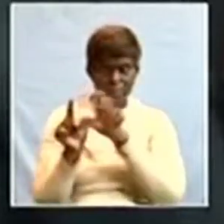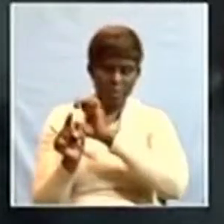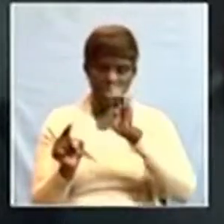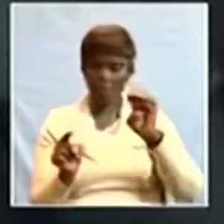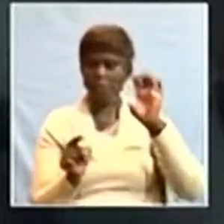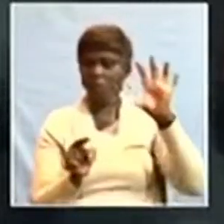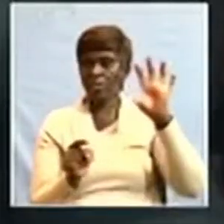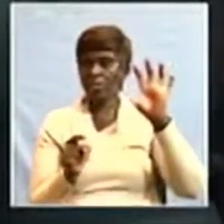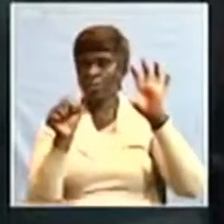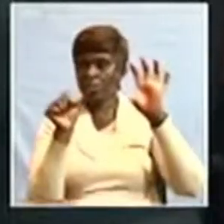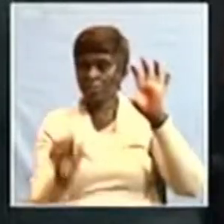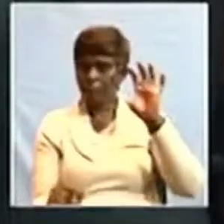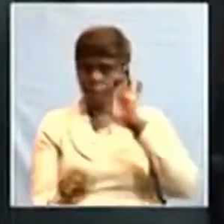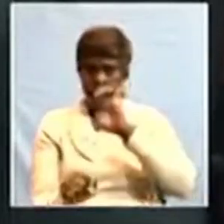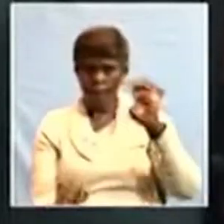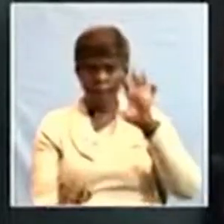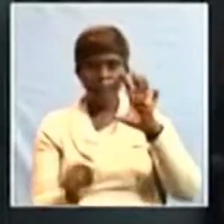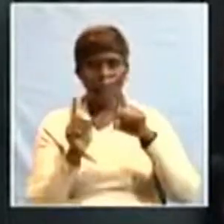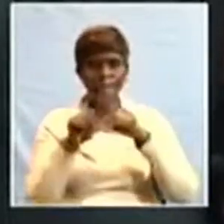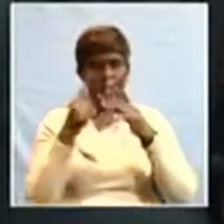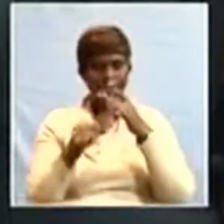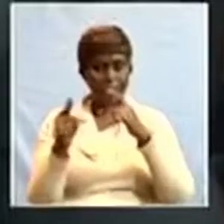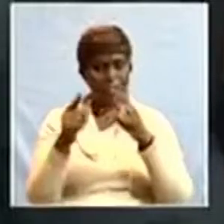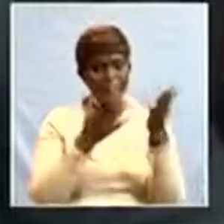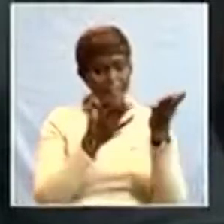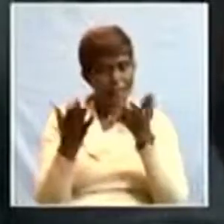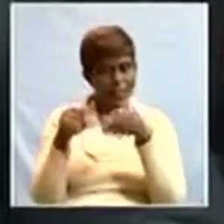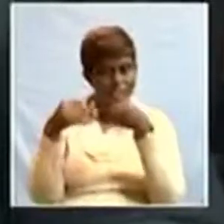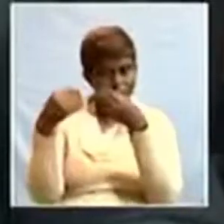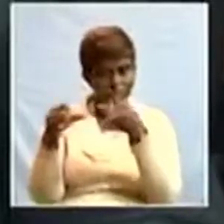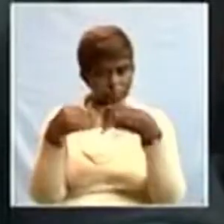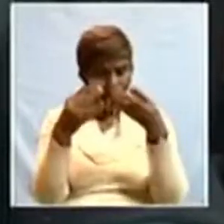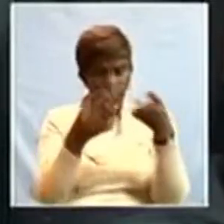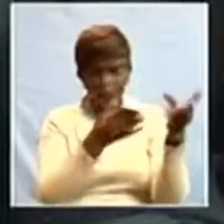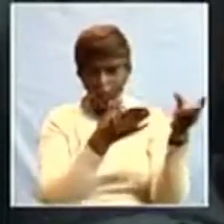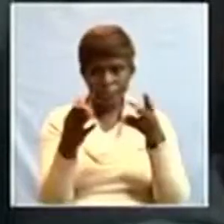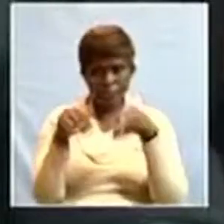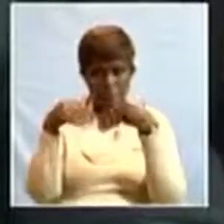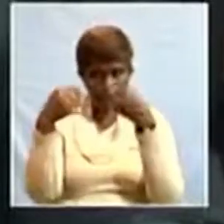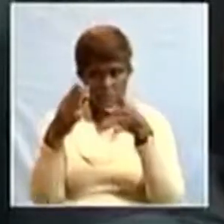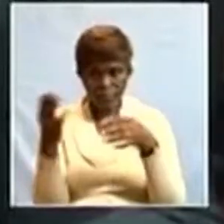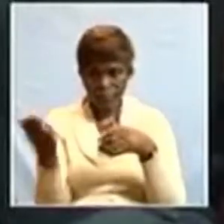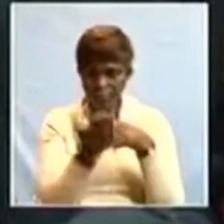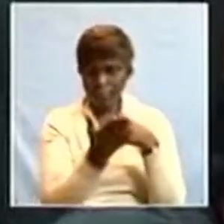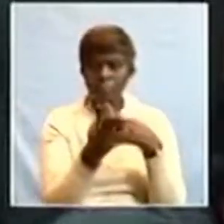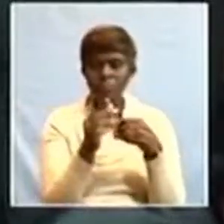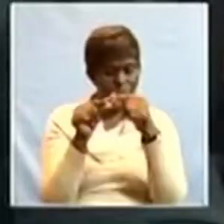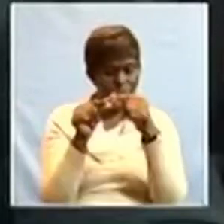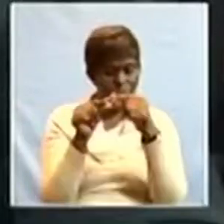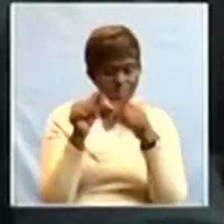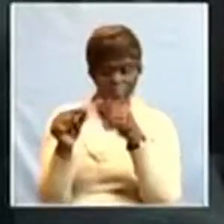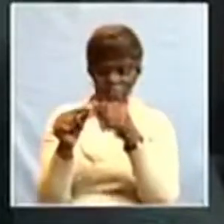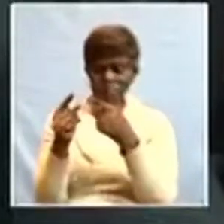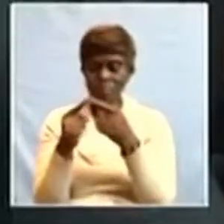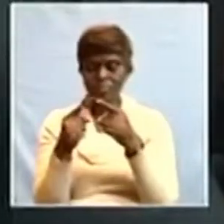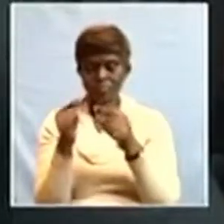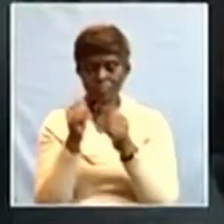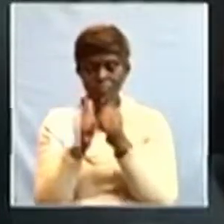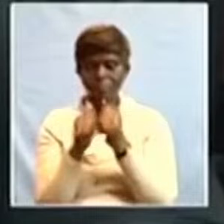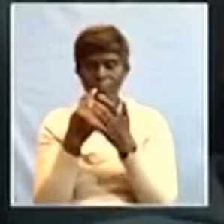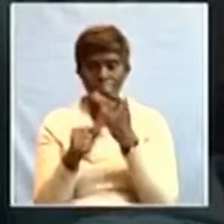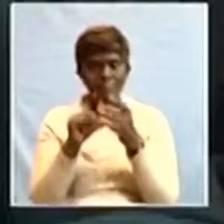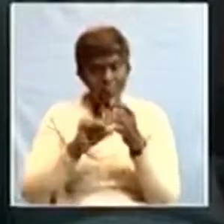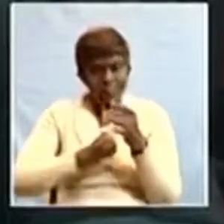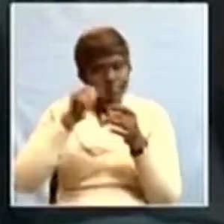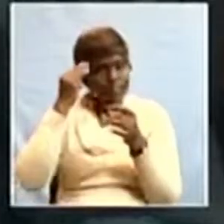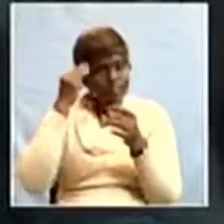Province. And yet, the suppliers that were engaged to supply the aforesaid seed varieties, which were taking into